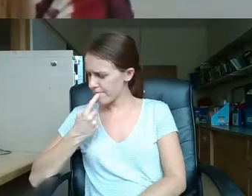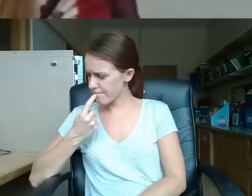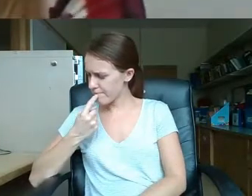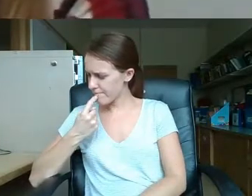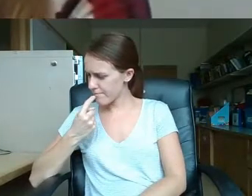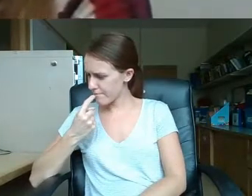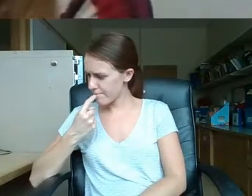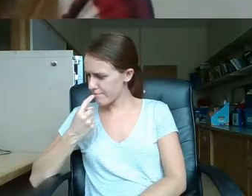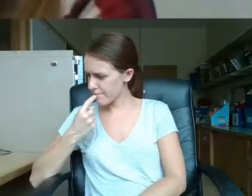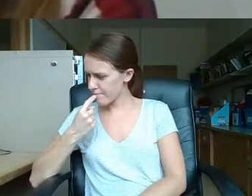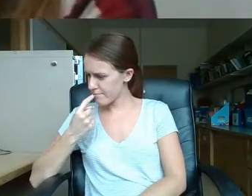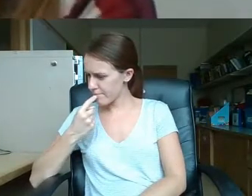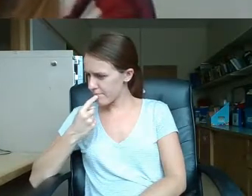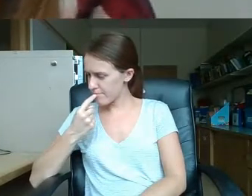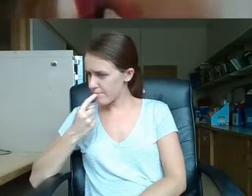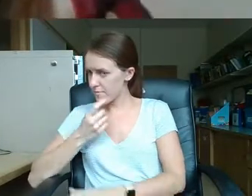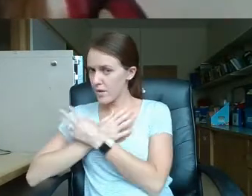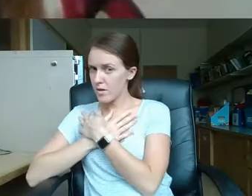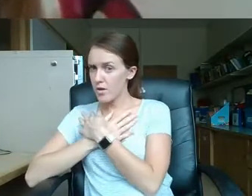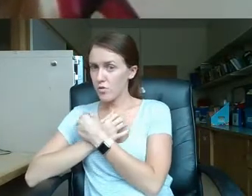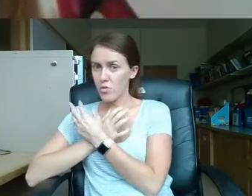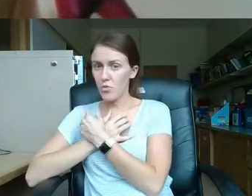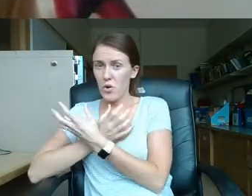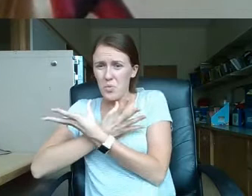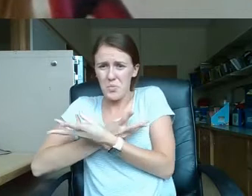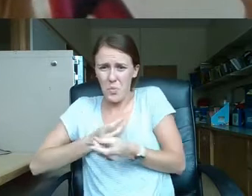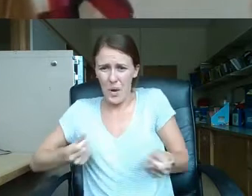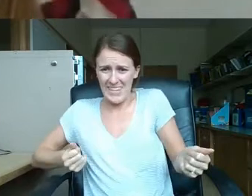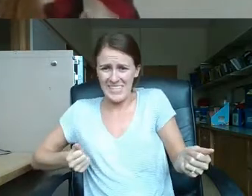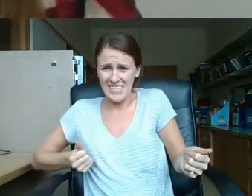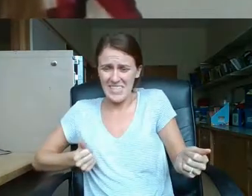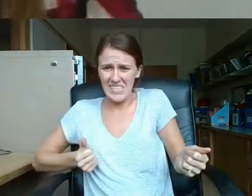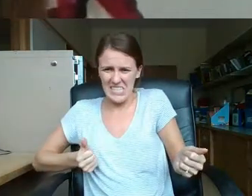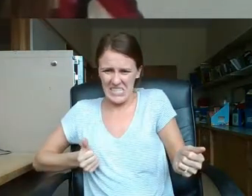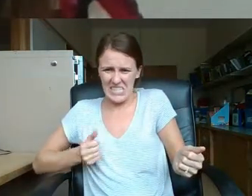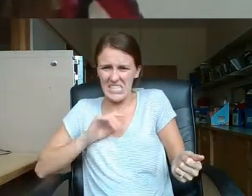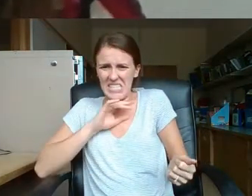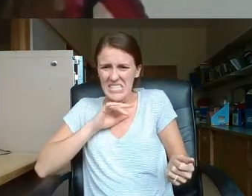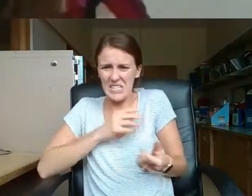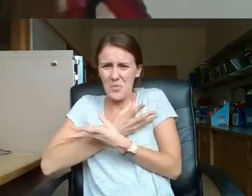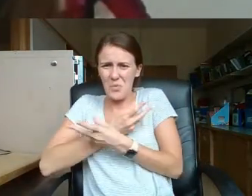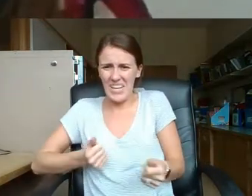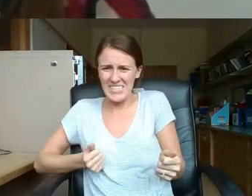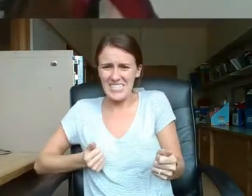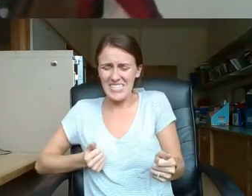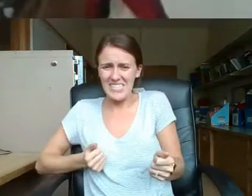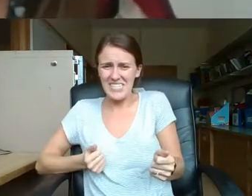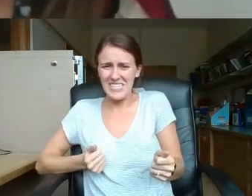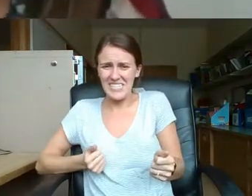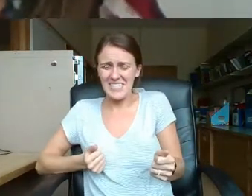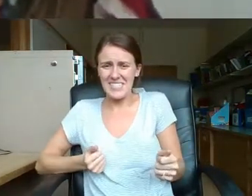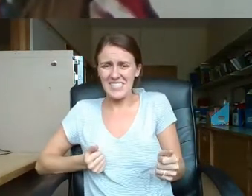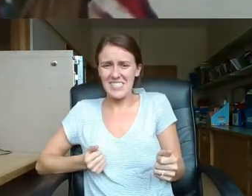Poor Corduroy was damp all over. Damp is another word for wet. He was damp.